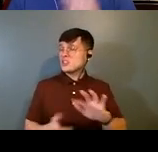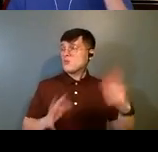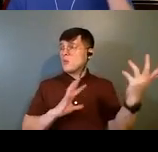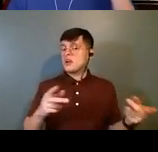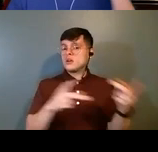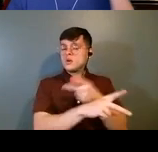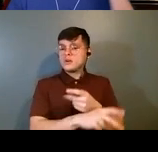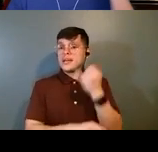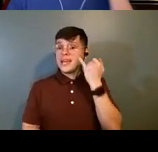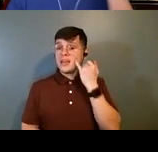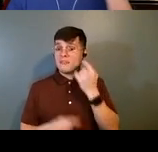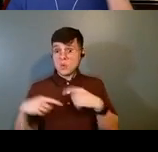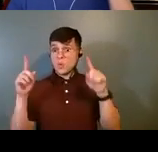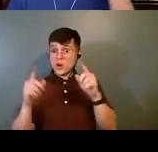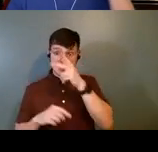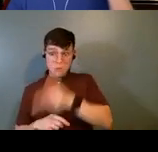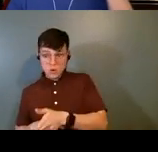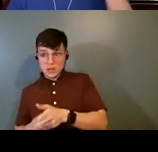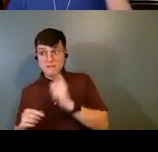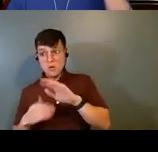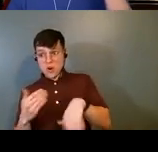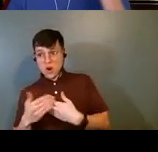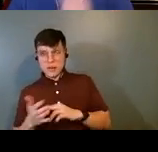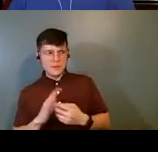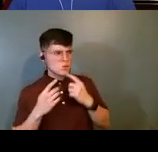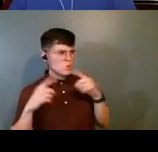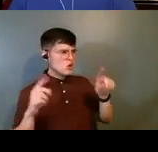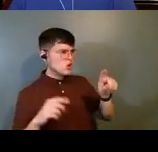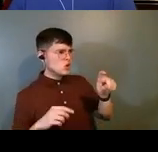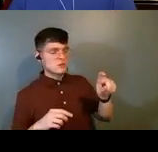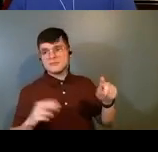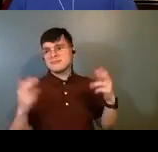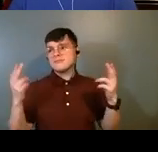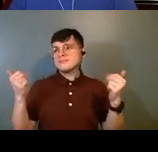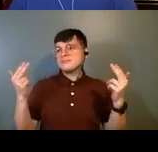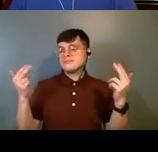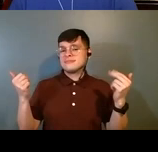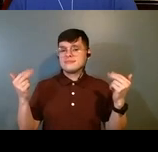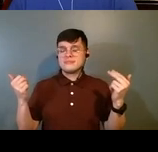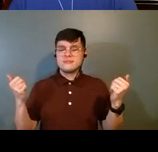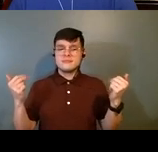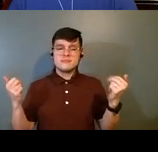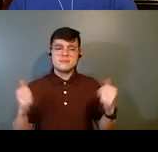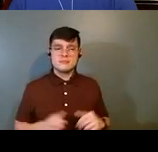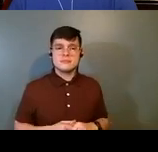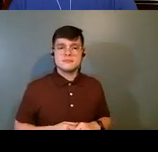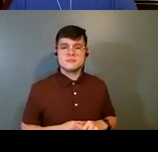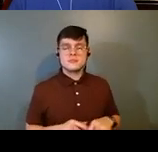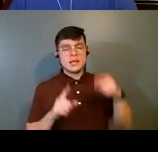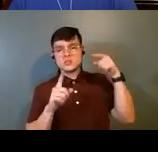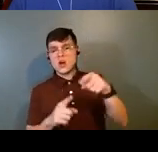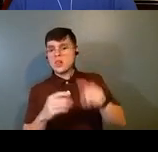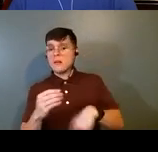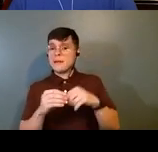If it works poorly for everybody, isn't it worse? Cars demo vertical bar facet. Yeah. Cars demo level one. It's all about the same